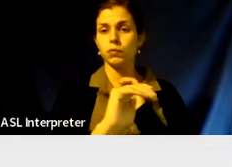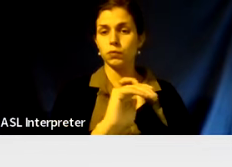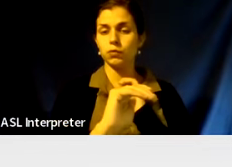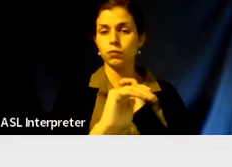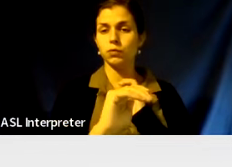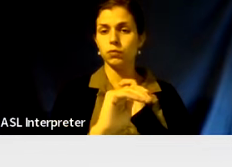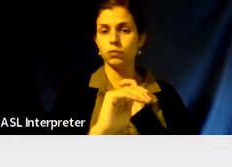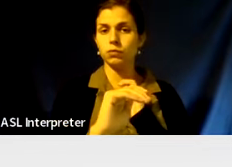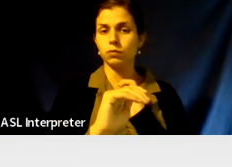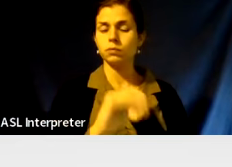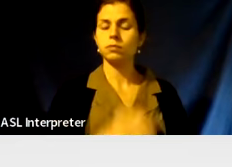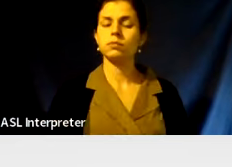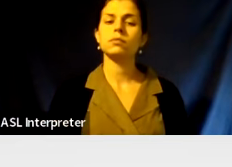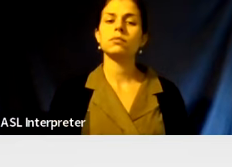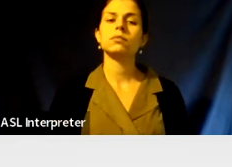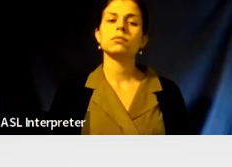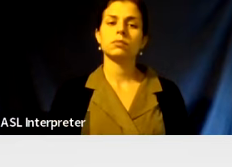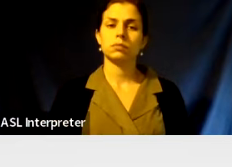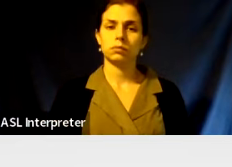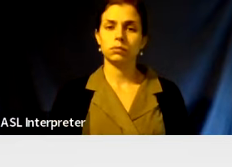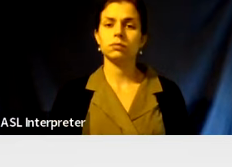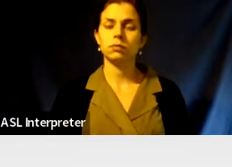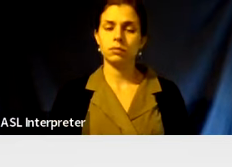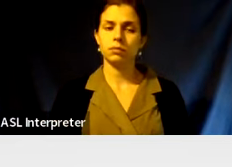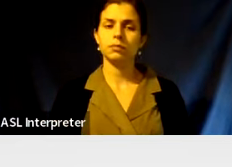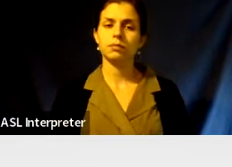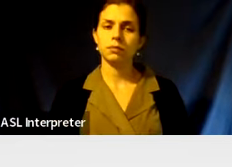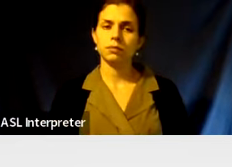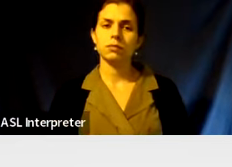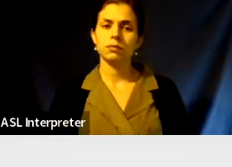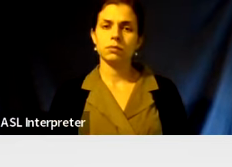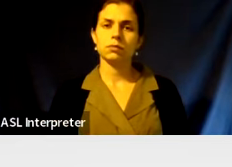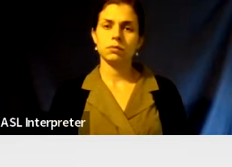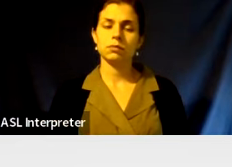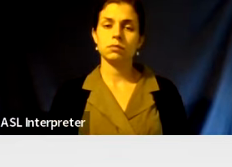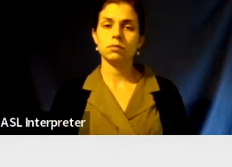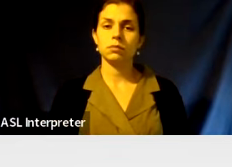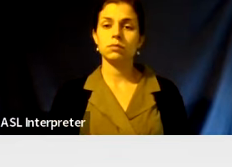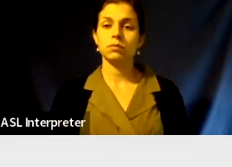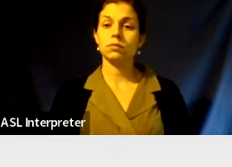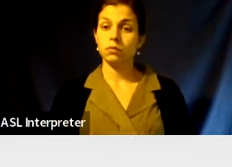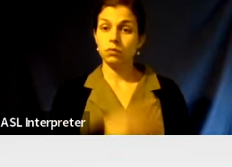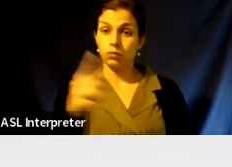inbox. And it will give you a link so that you can go ahead and set your password.